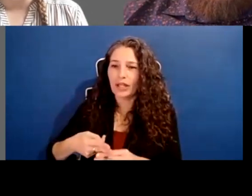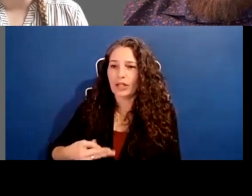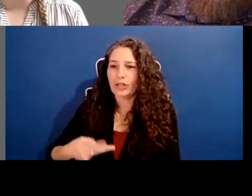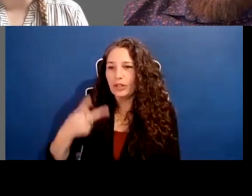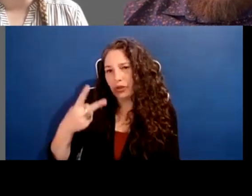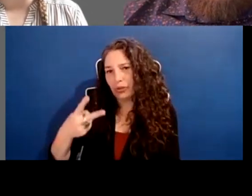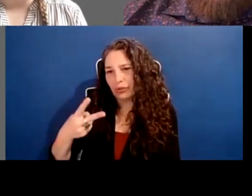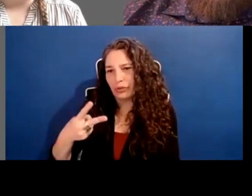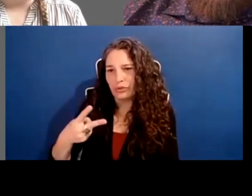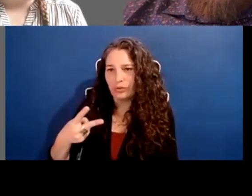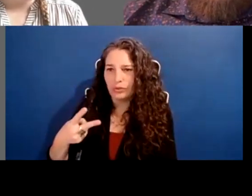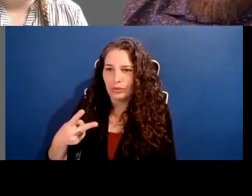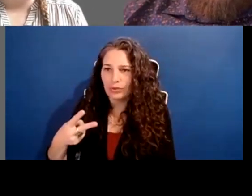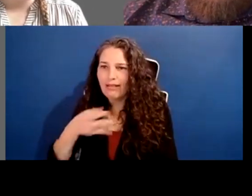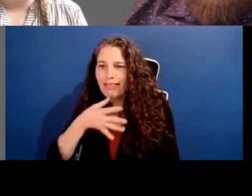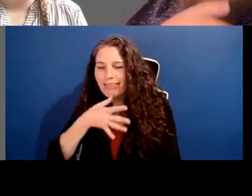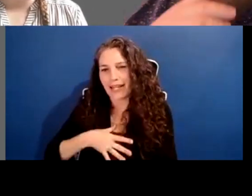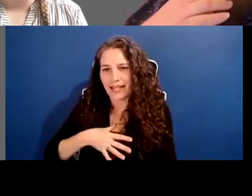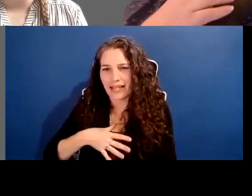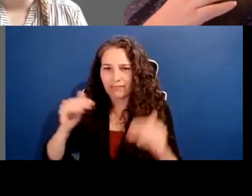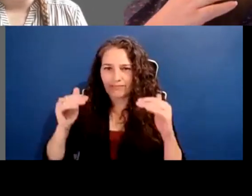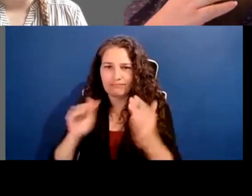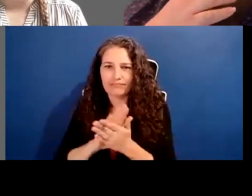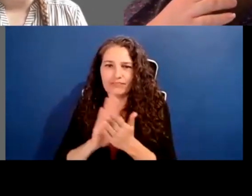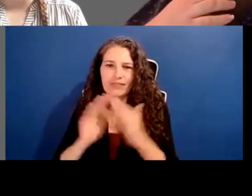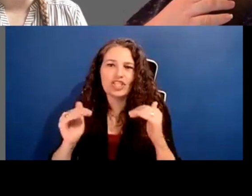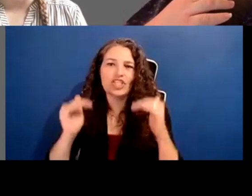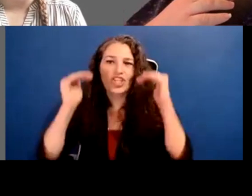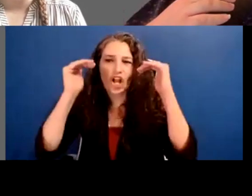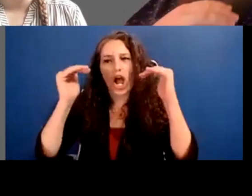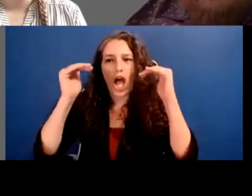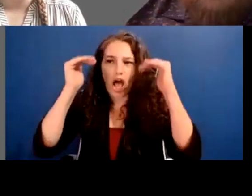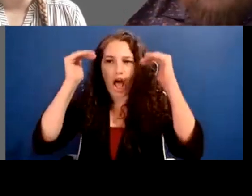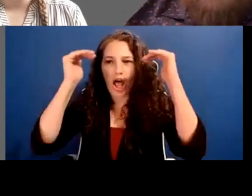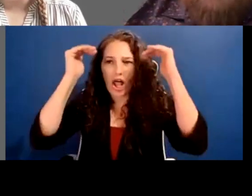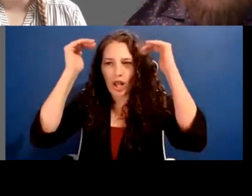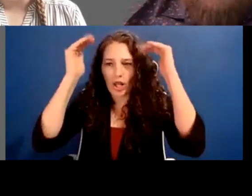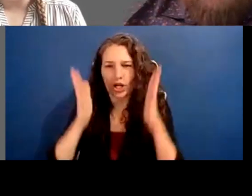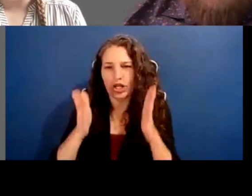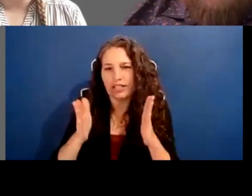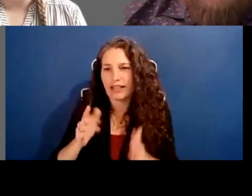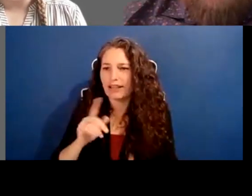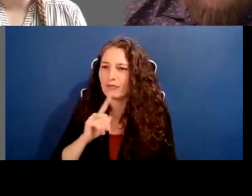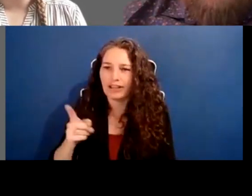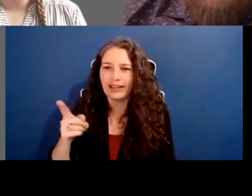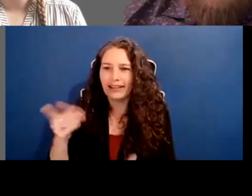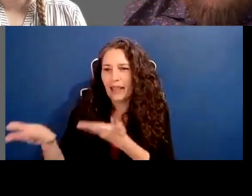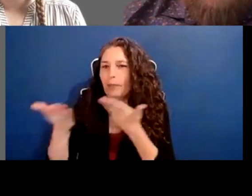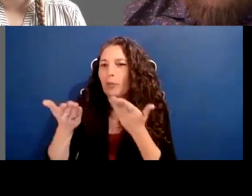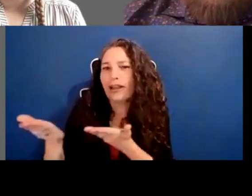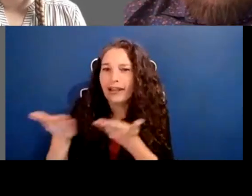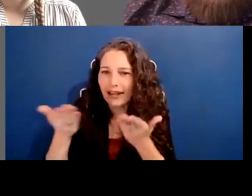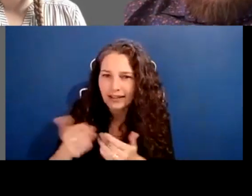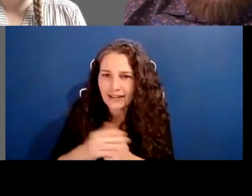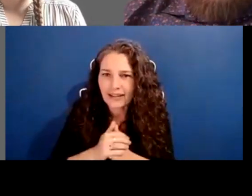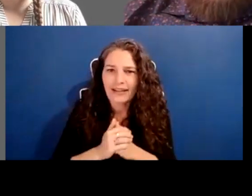literature scholars who talk about material culture, and they're bringing in a lot of academic analysis.